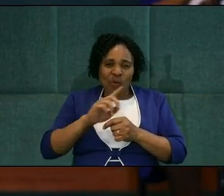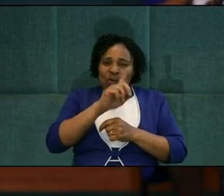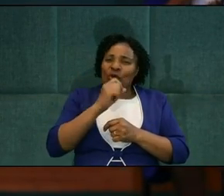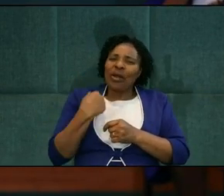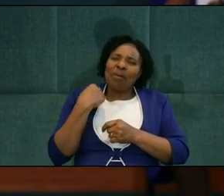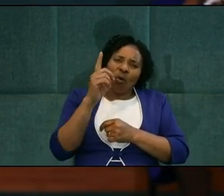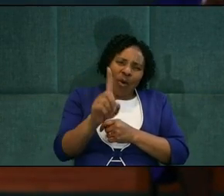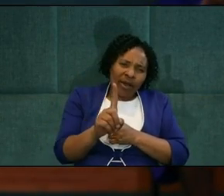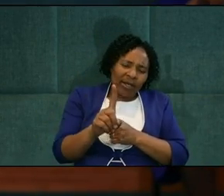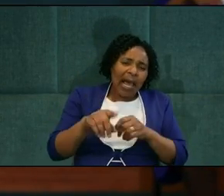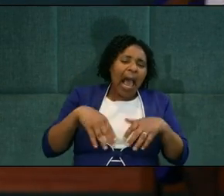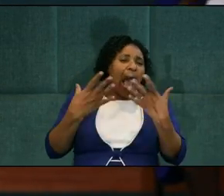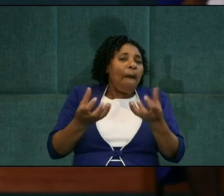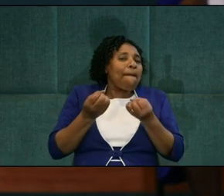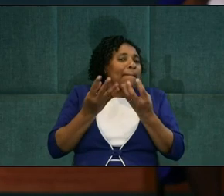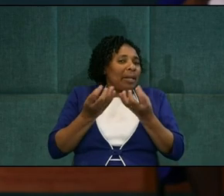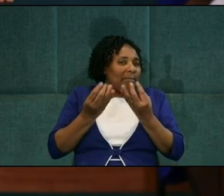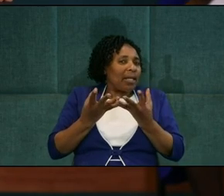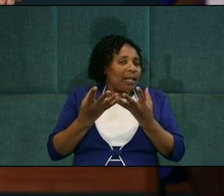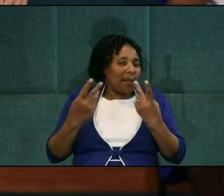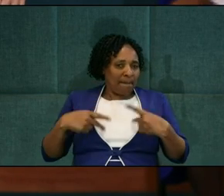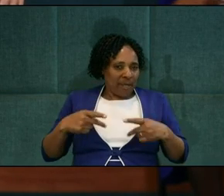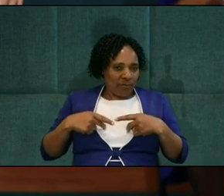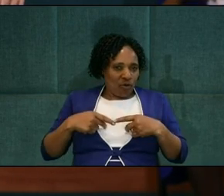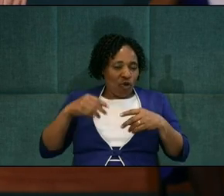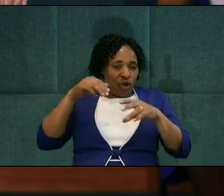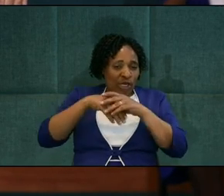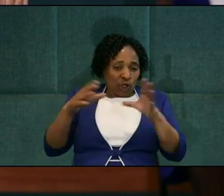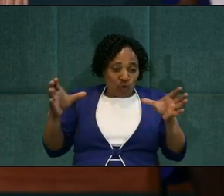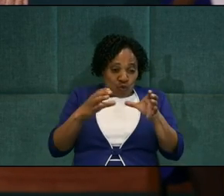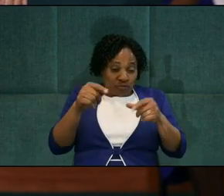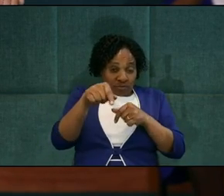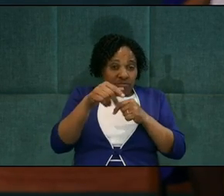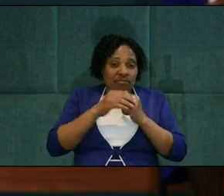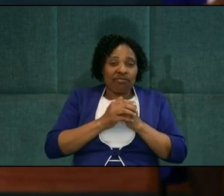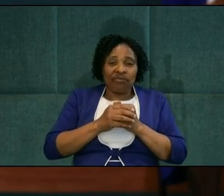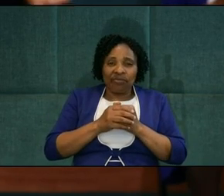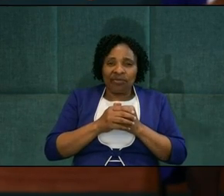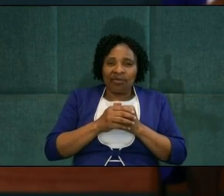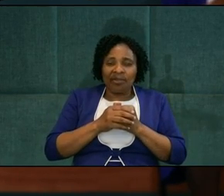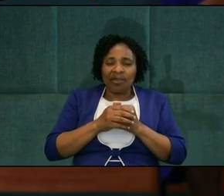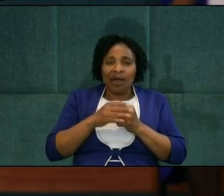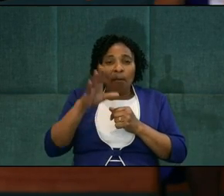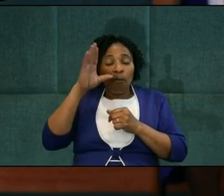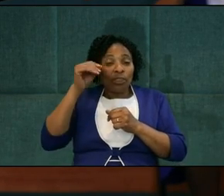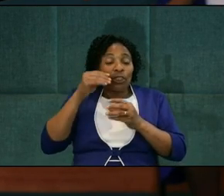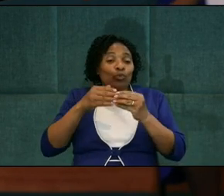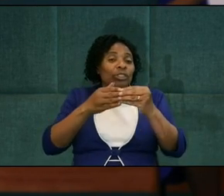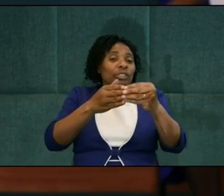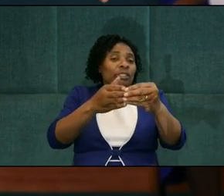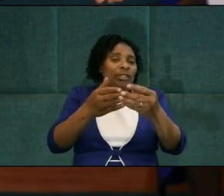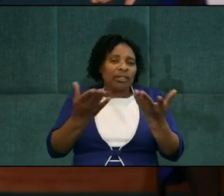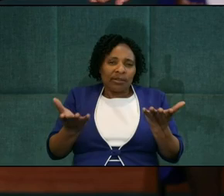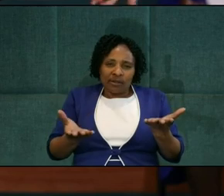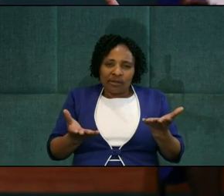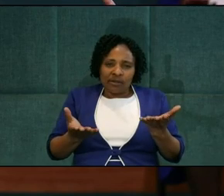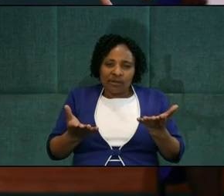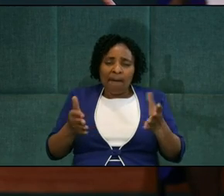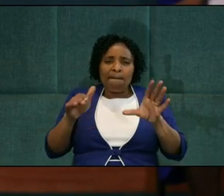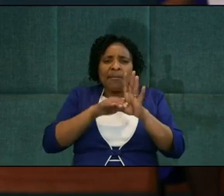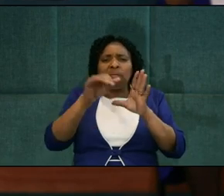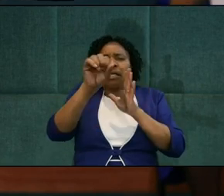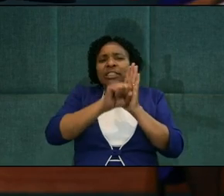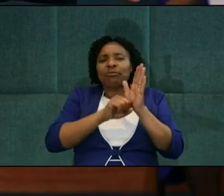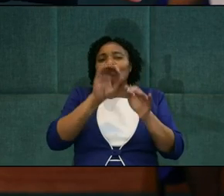know how many people were in that crowd that Moses was leading? What was the membership